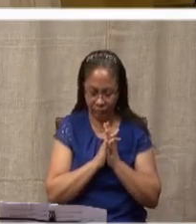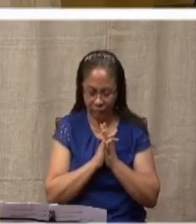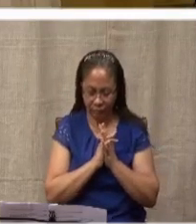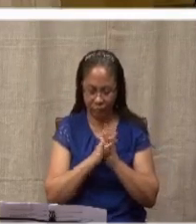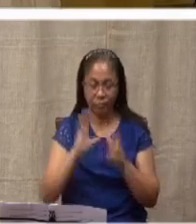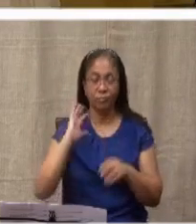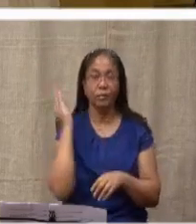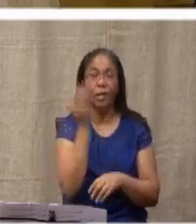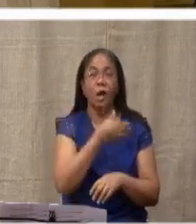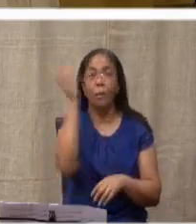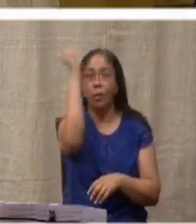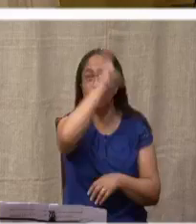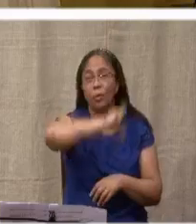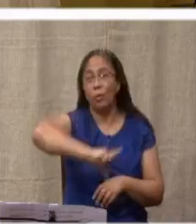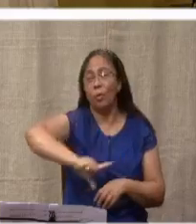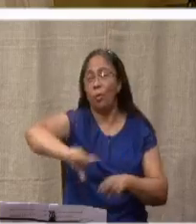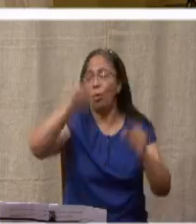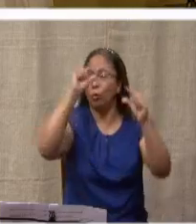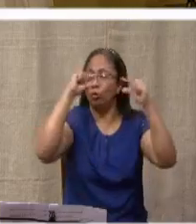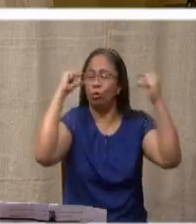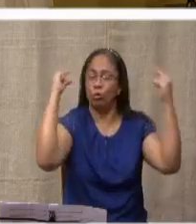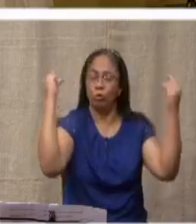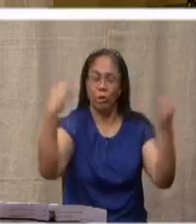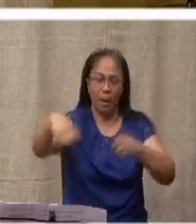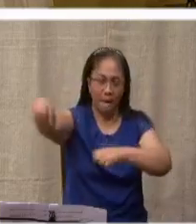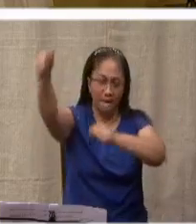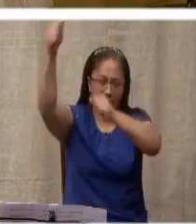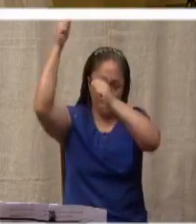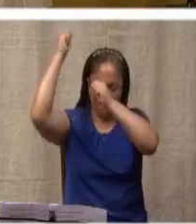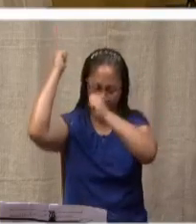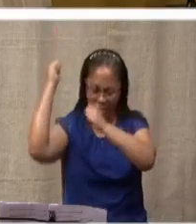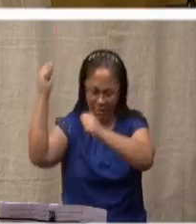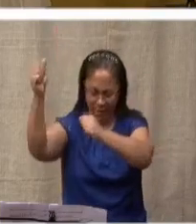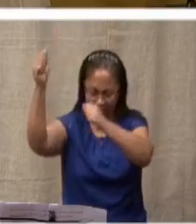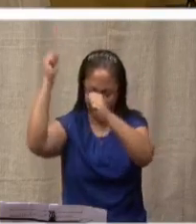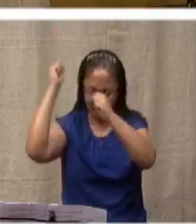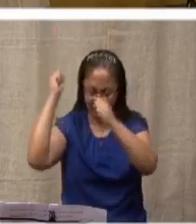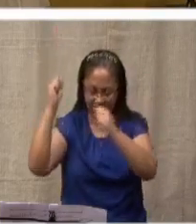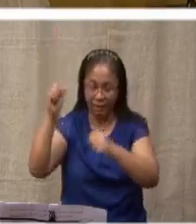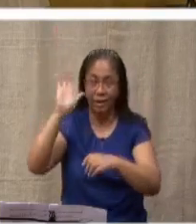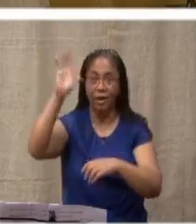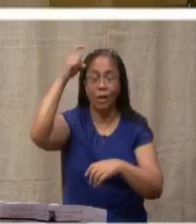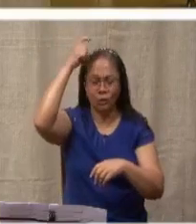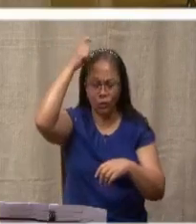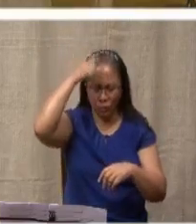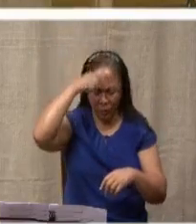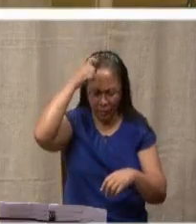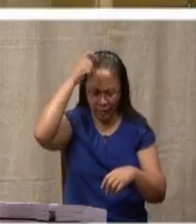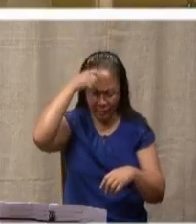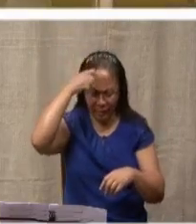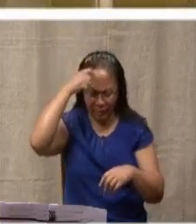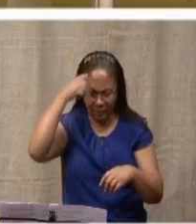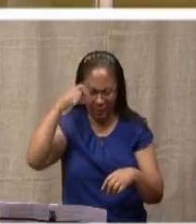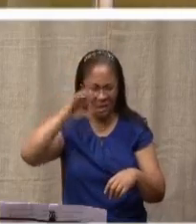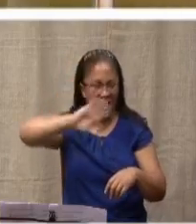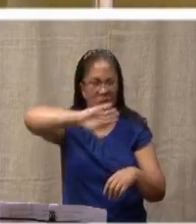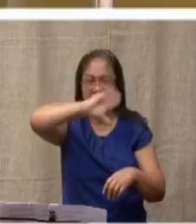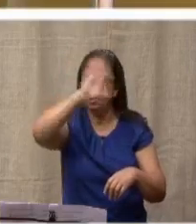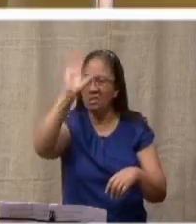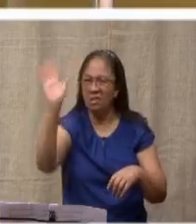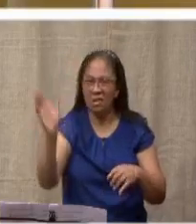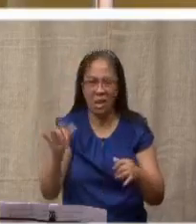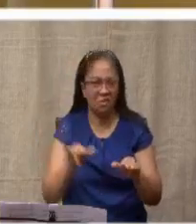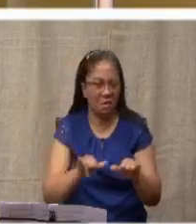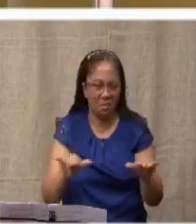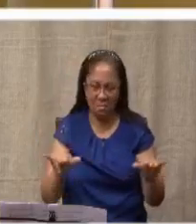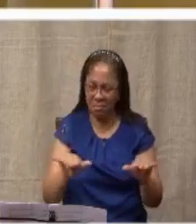our lord is great and almighty his wisdom can never